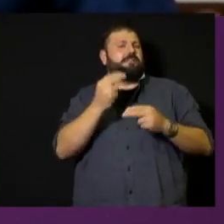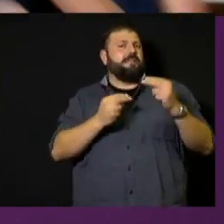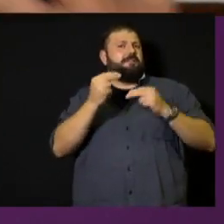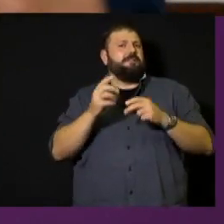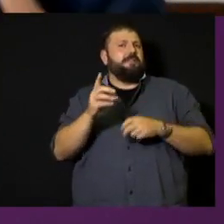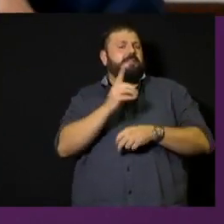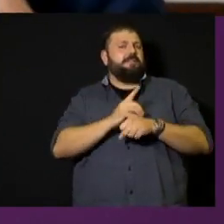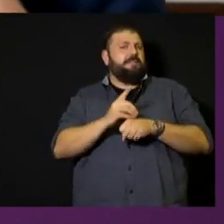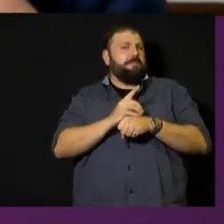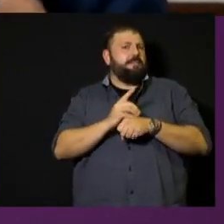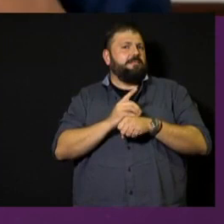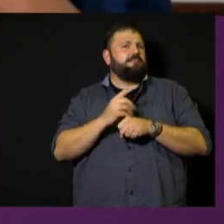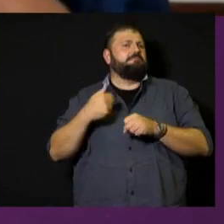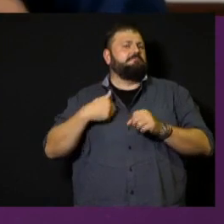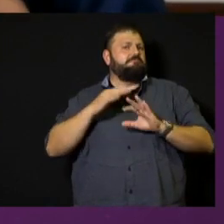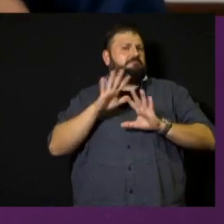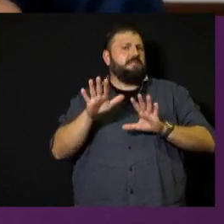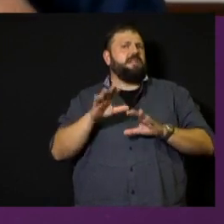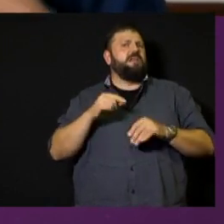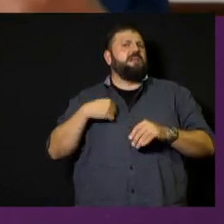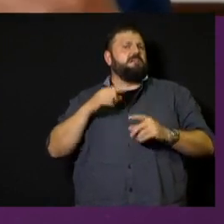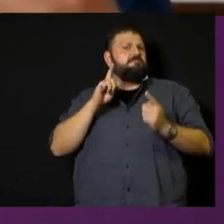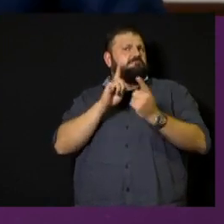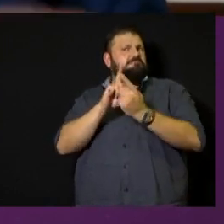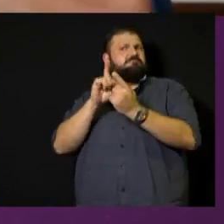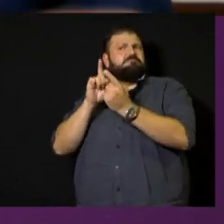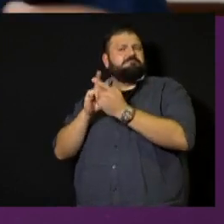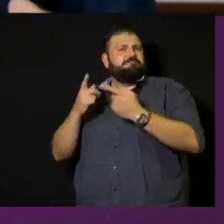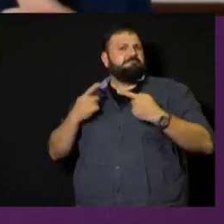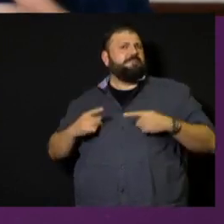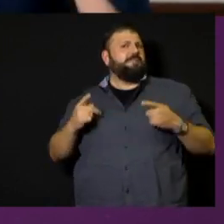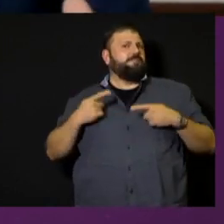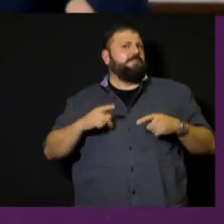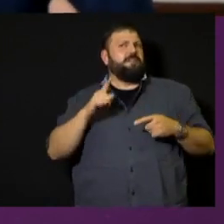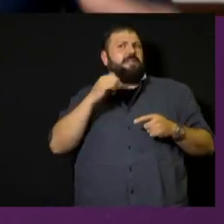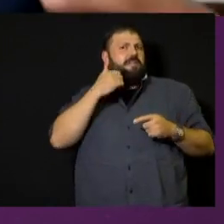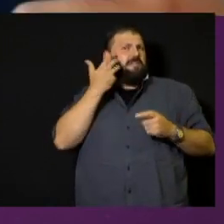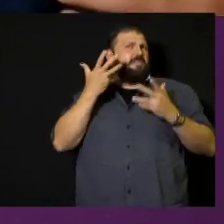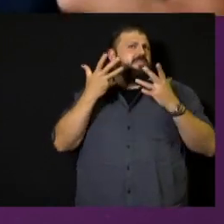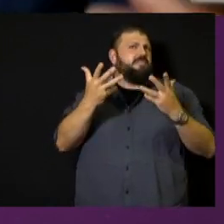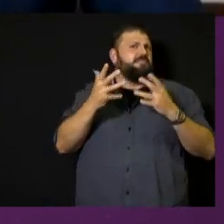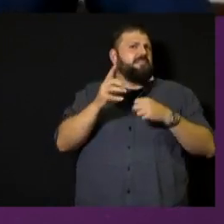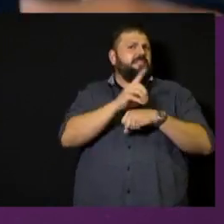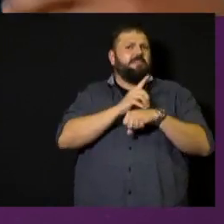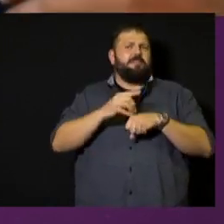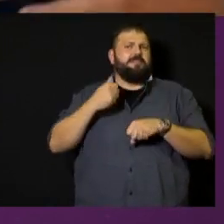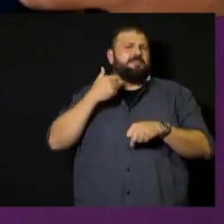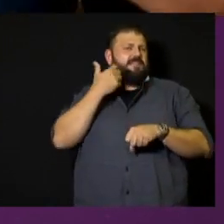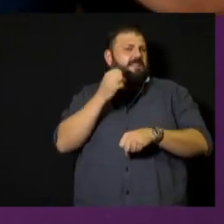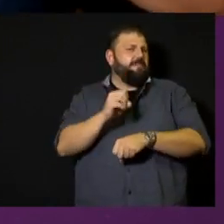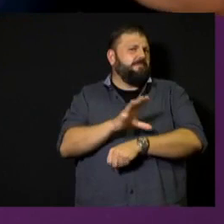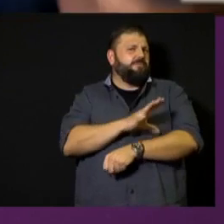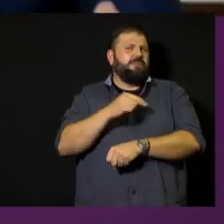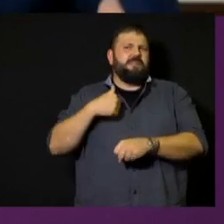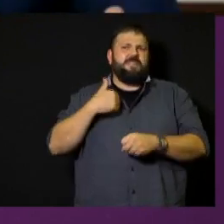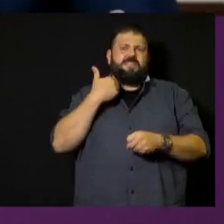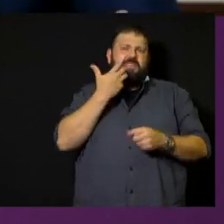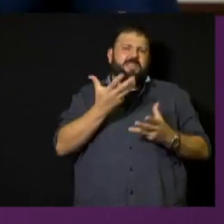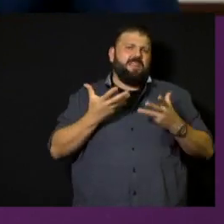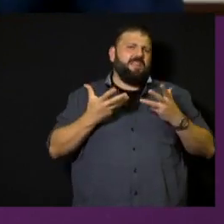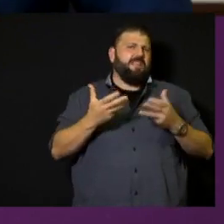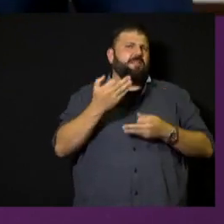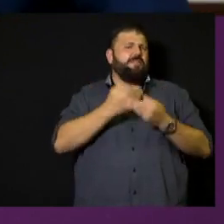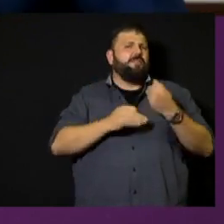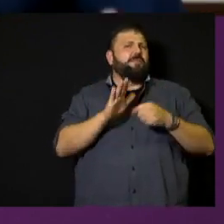to reach this level. And I've seen cases, people, yes, they want to become diamonds, they're excited,